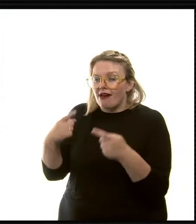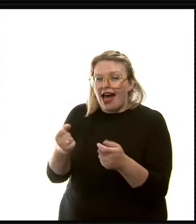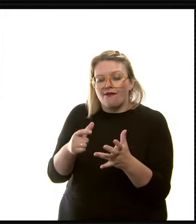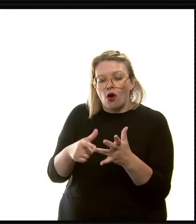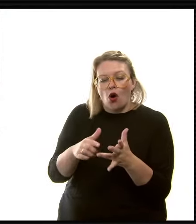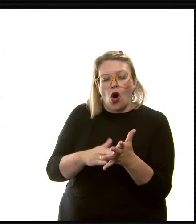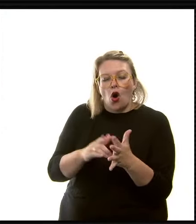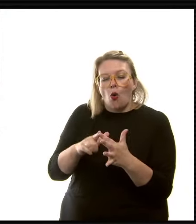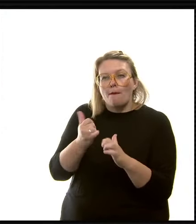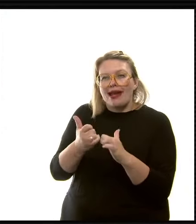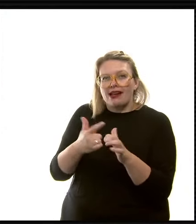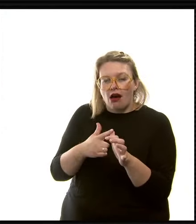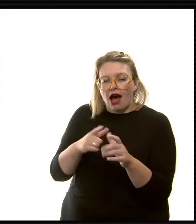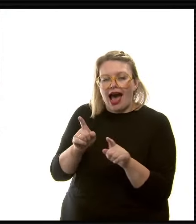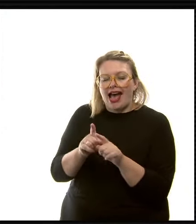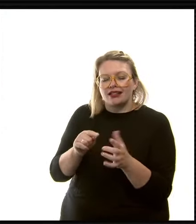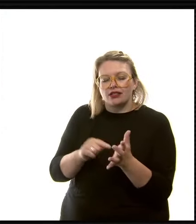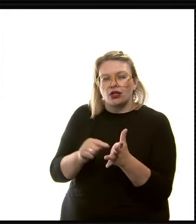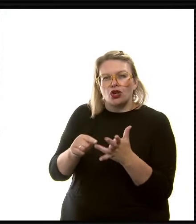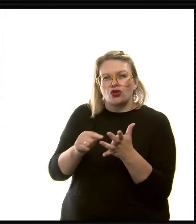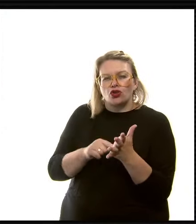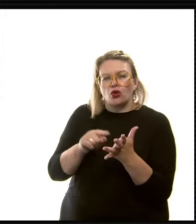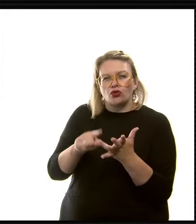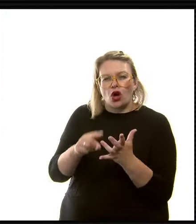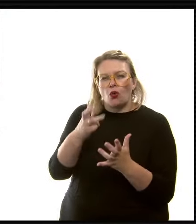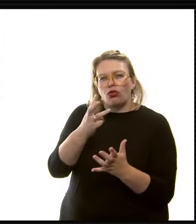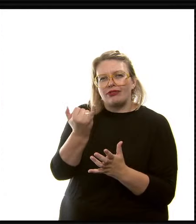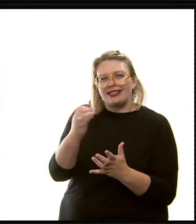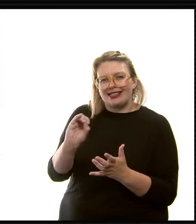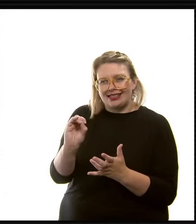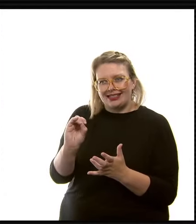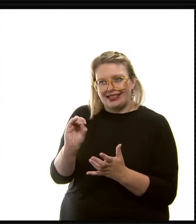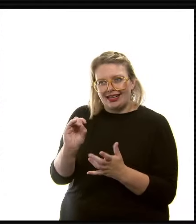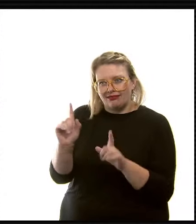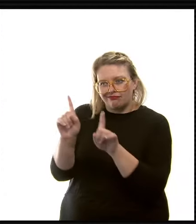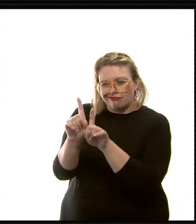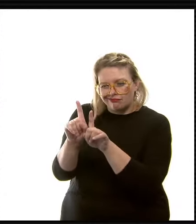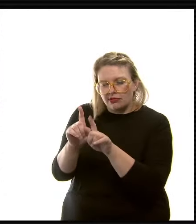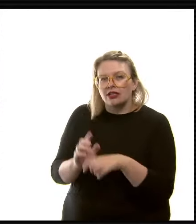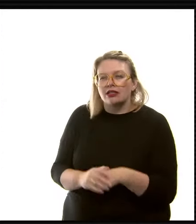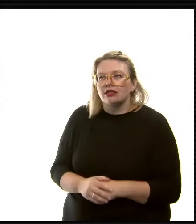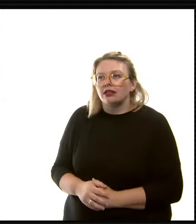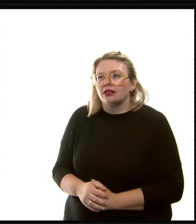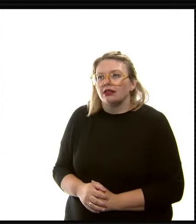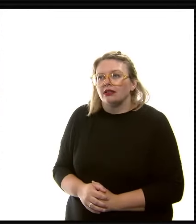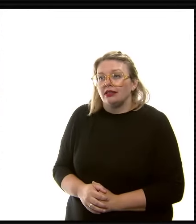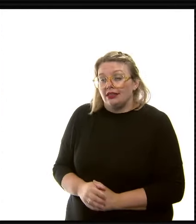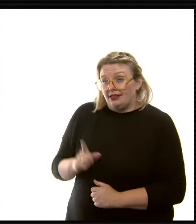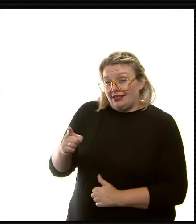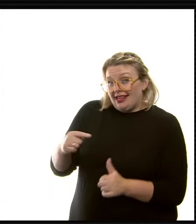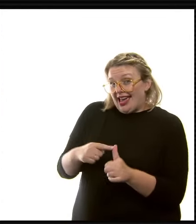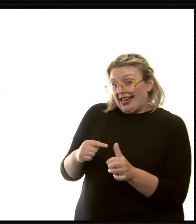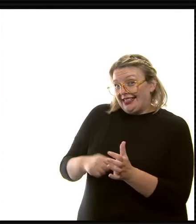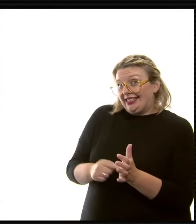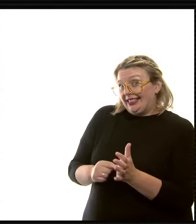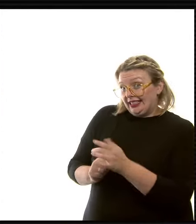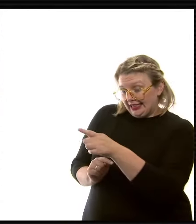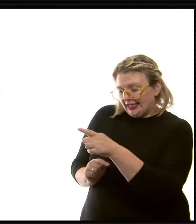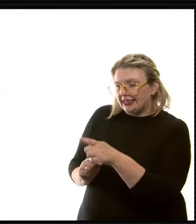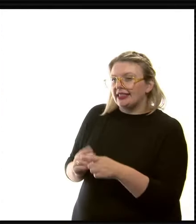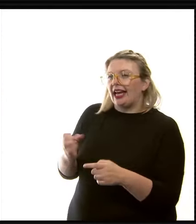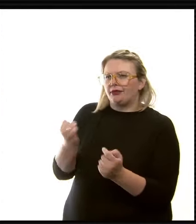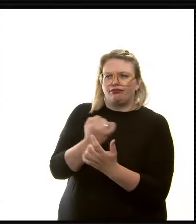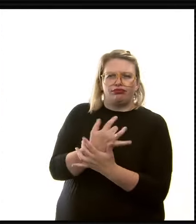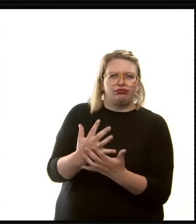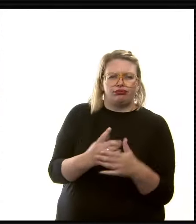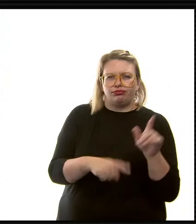and Toto 360, who's Cad Bane's little droid buddy. In the ATT over here, we have a ton of clone troopers.